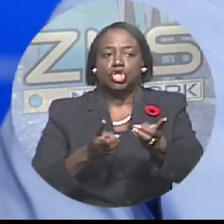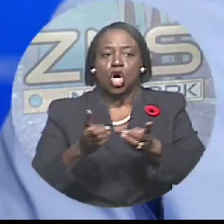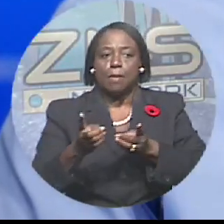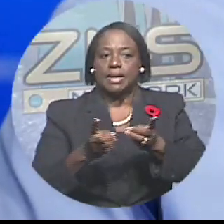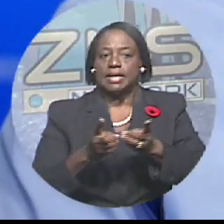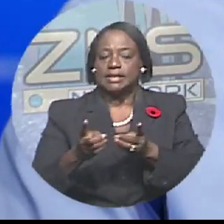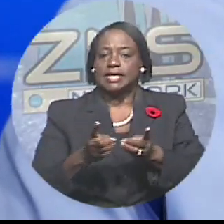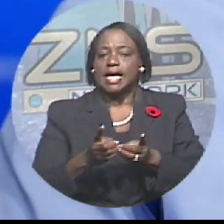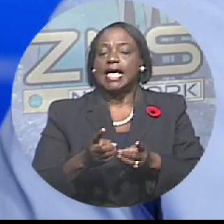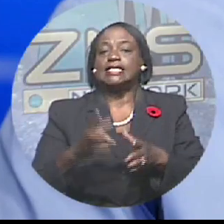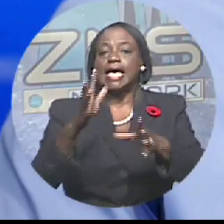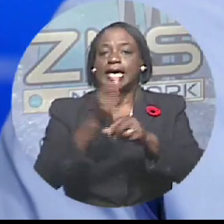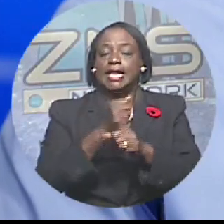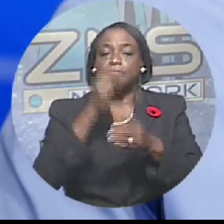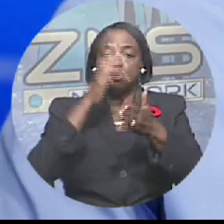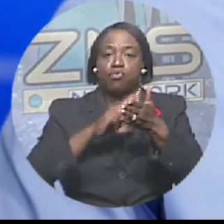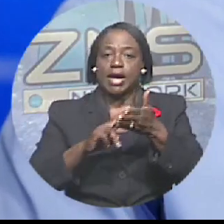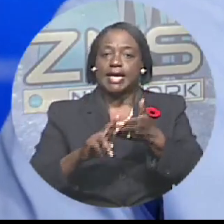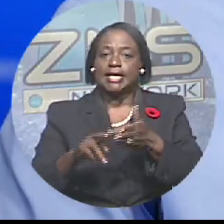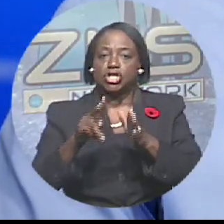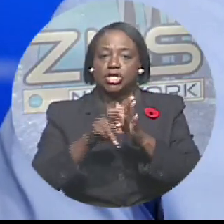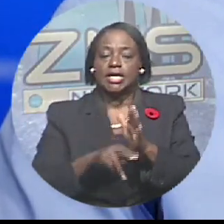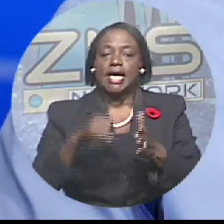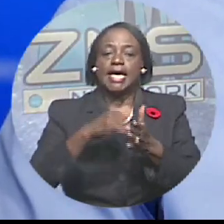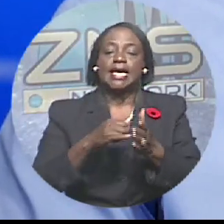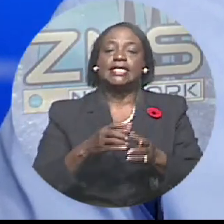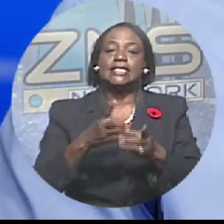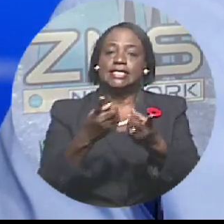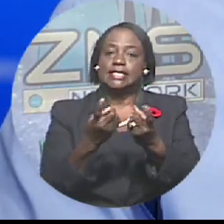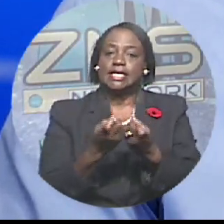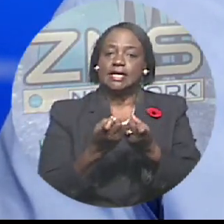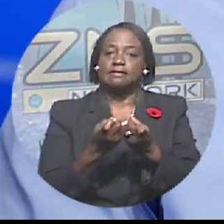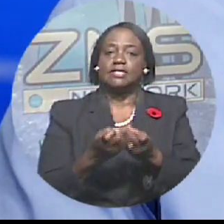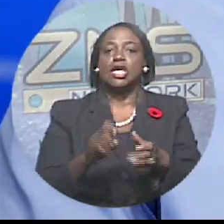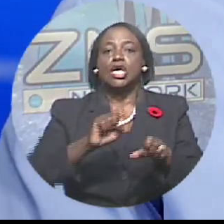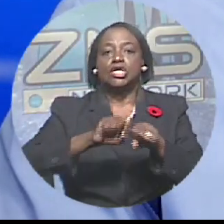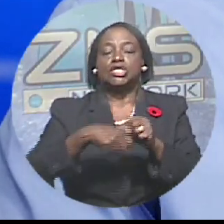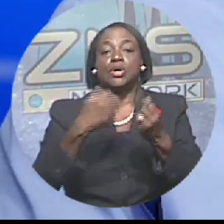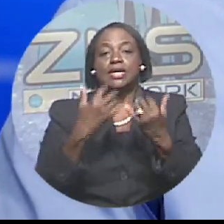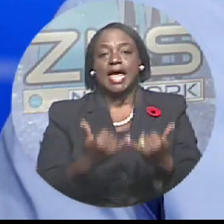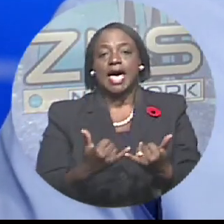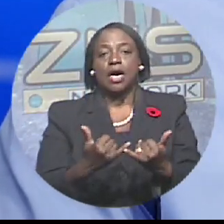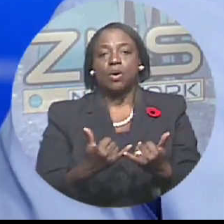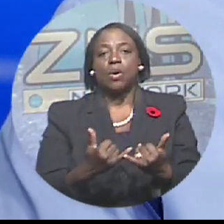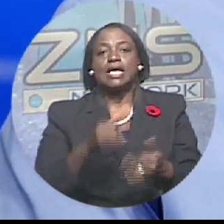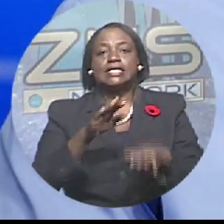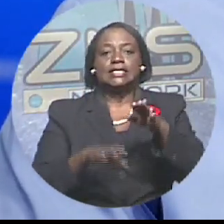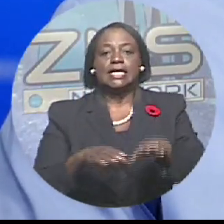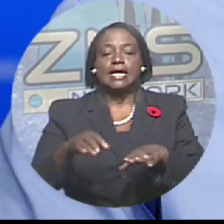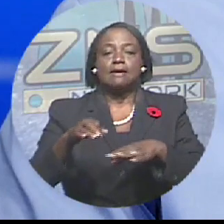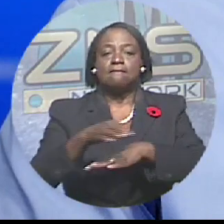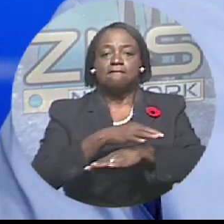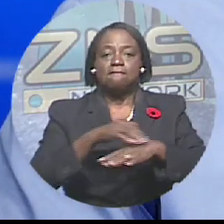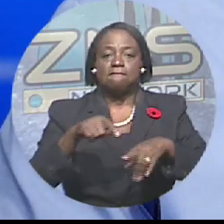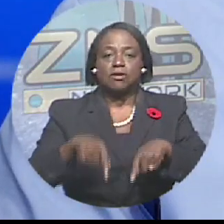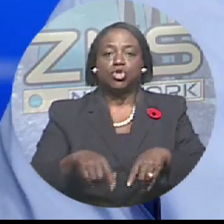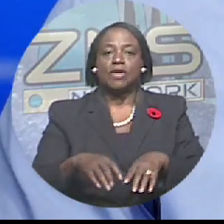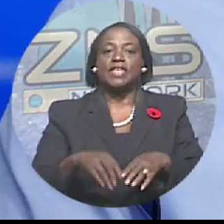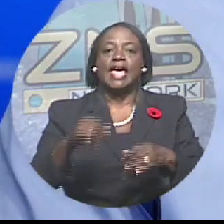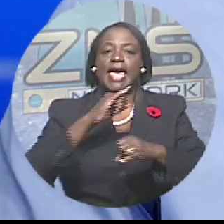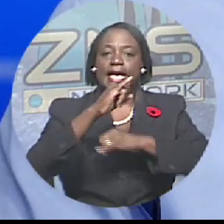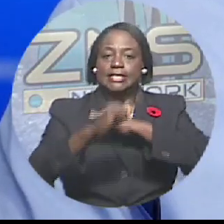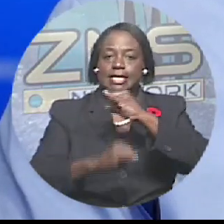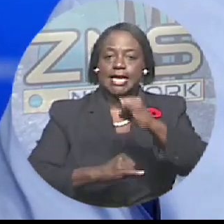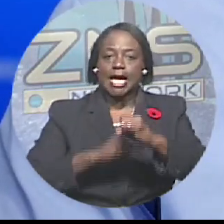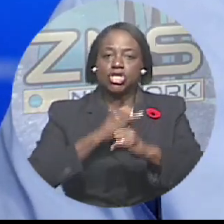as getting the recognition that it solely deserves. And so now stepping foot onto the international platform, you